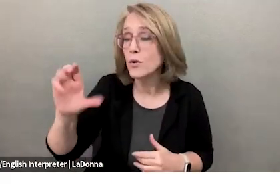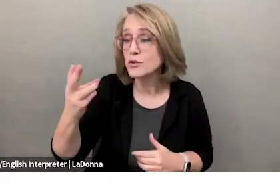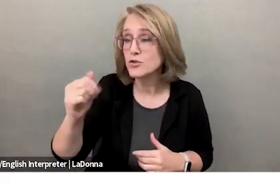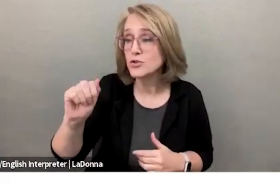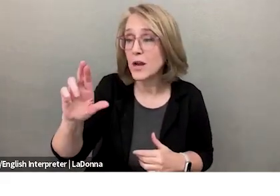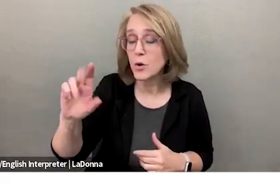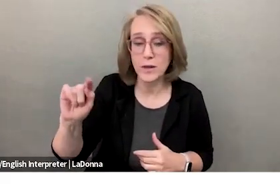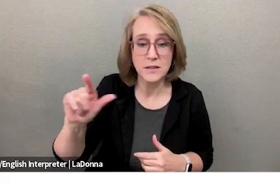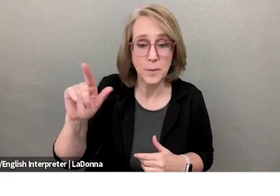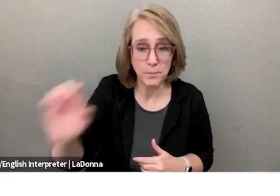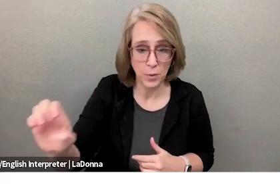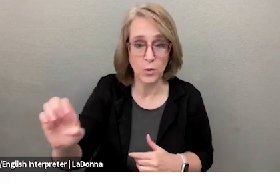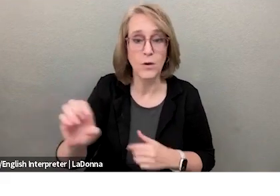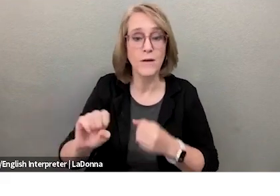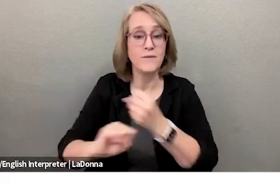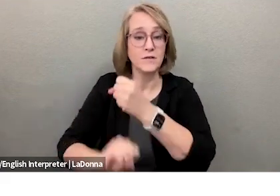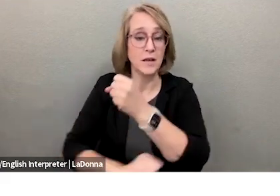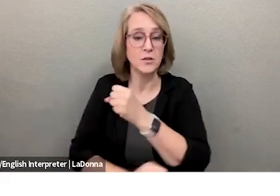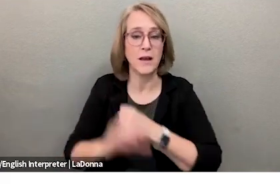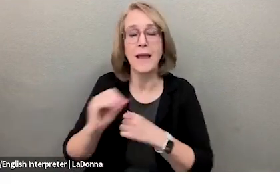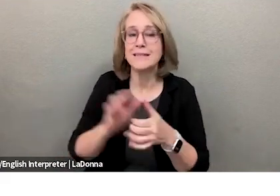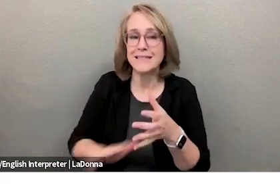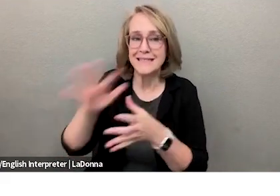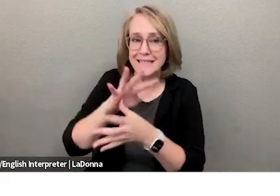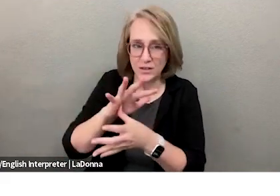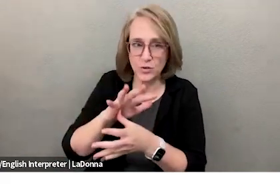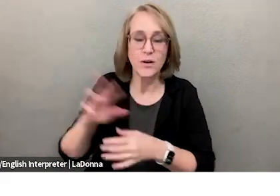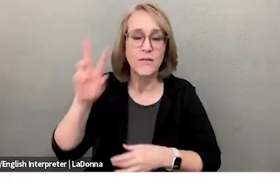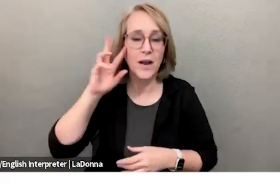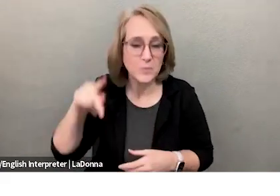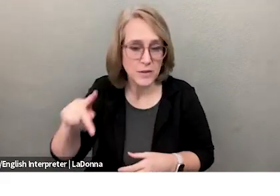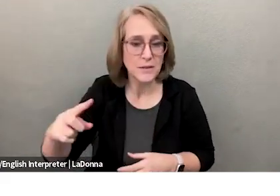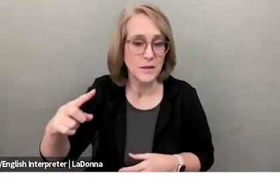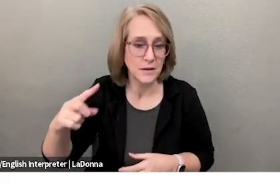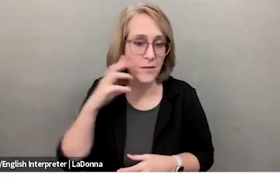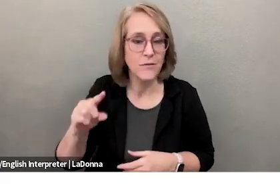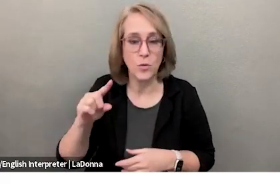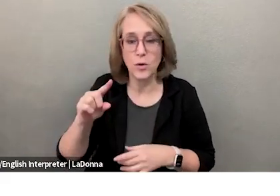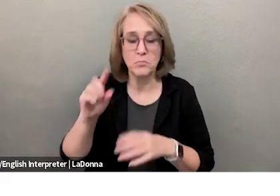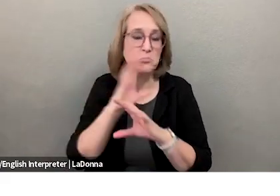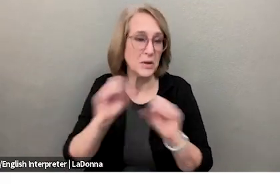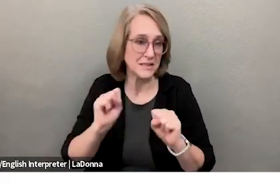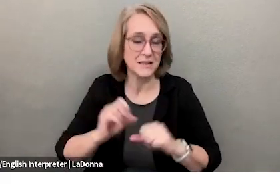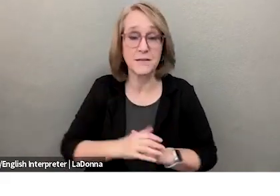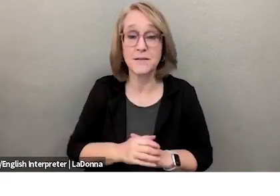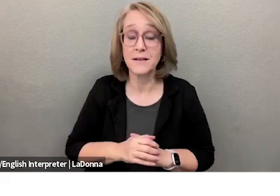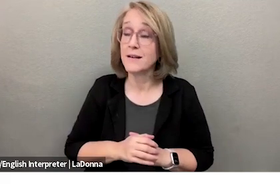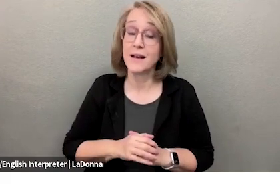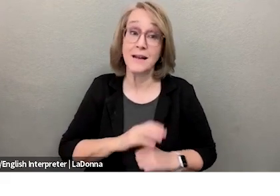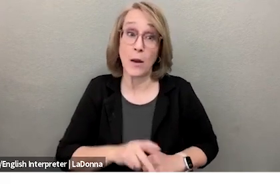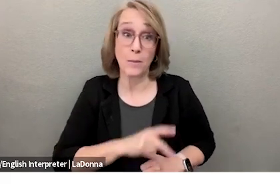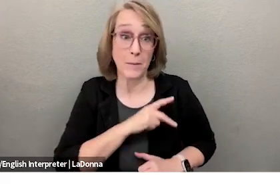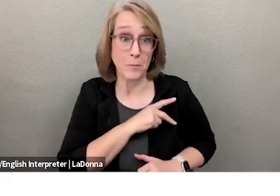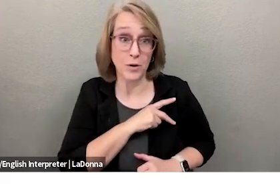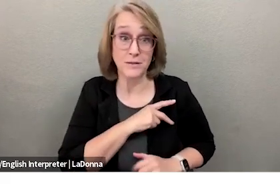Responsibility for WellMed Medical Management. On a personal note, I'll say that I'm now at my